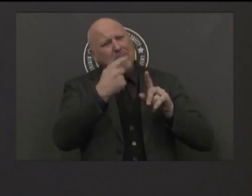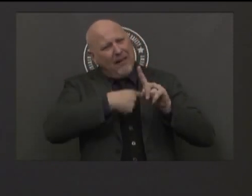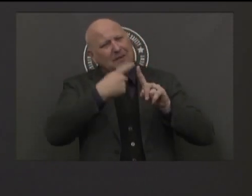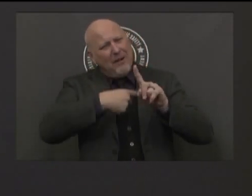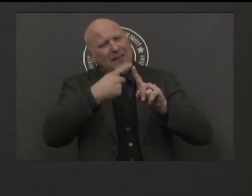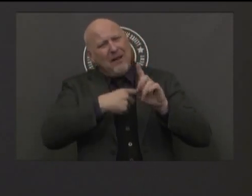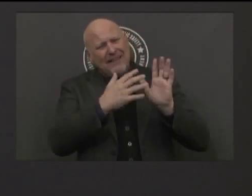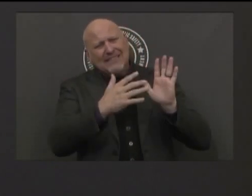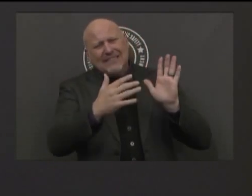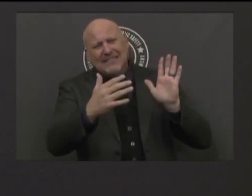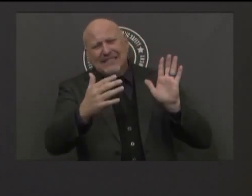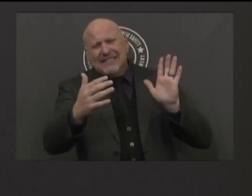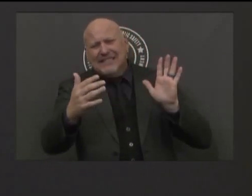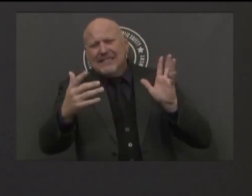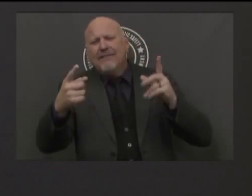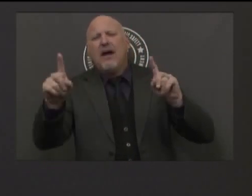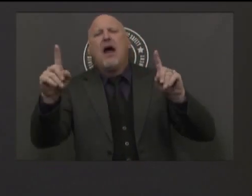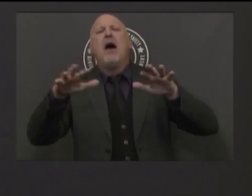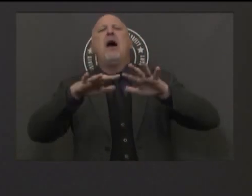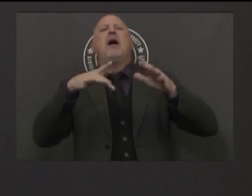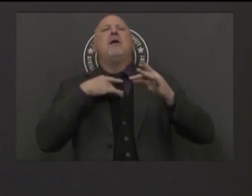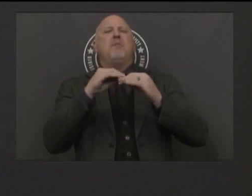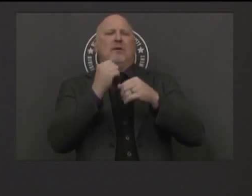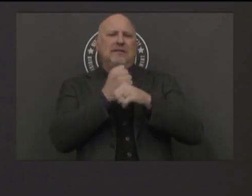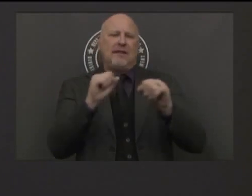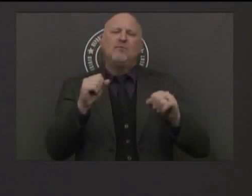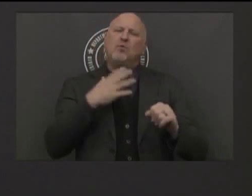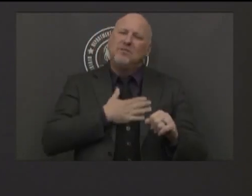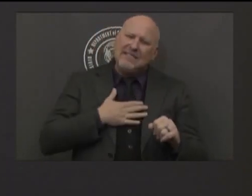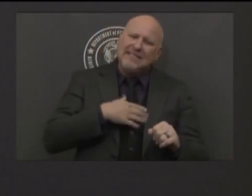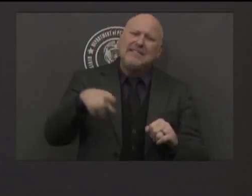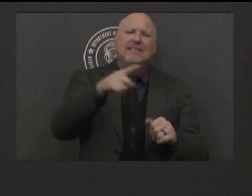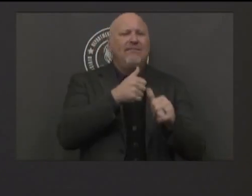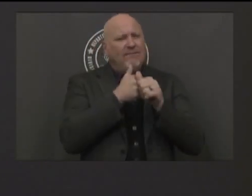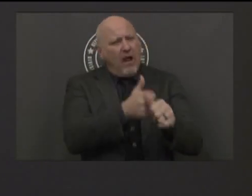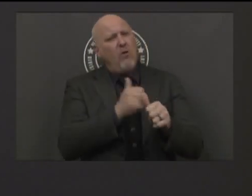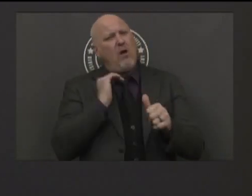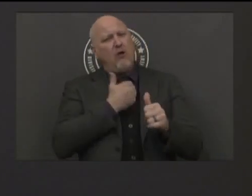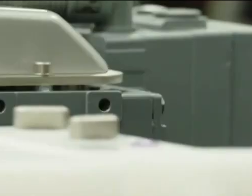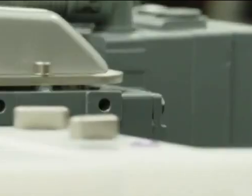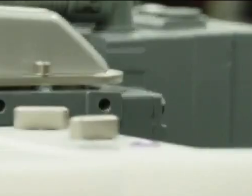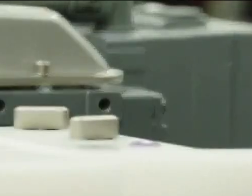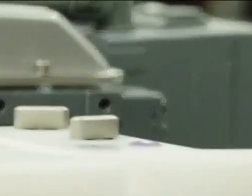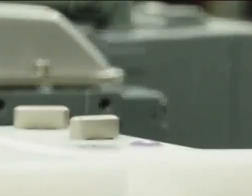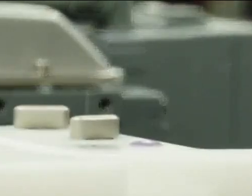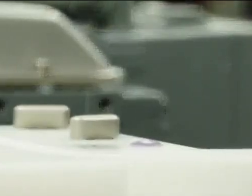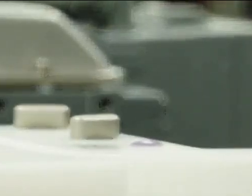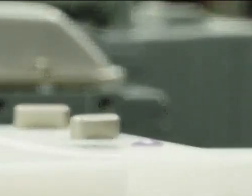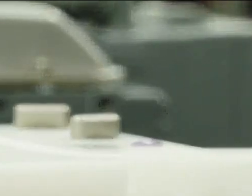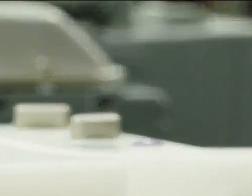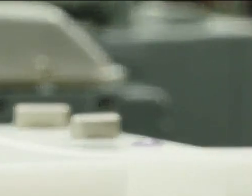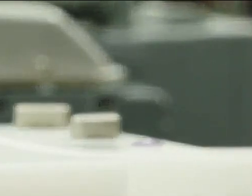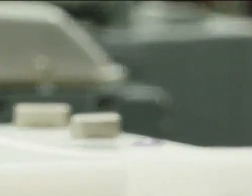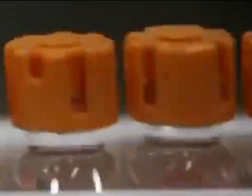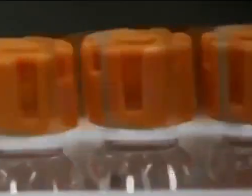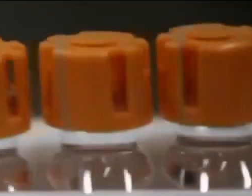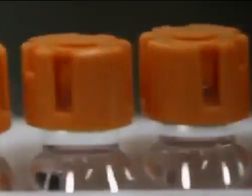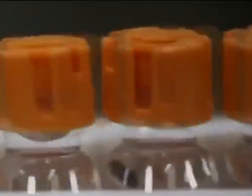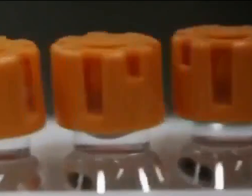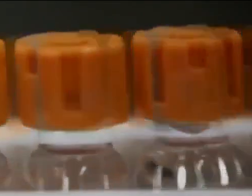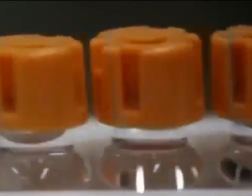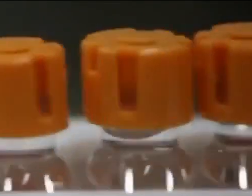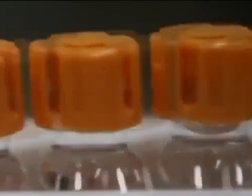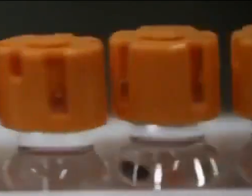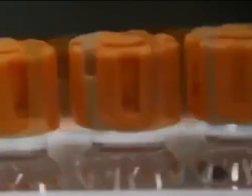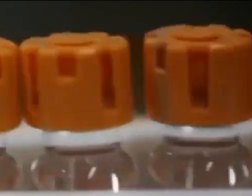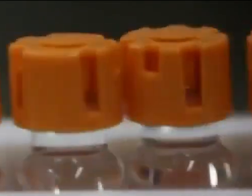as possible, practicing physical distancing. And of course, if you haven't yet, get your flu vaccine. Fox 13 is told the first shipments of